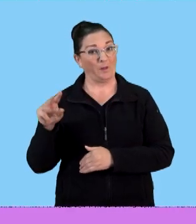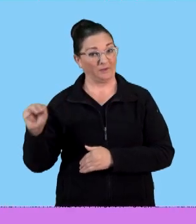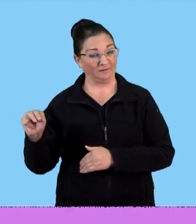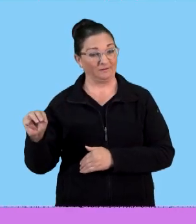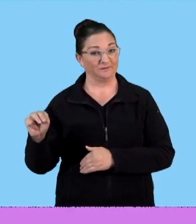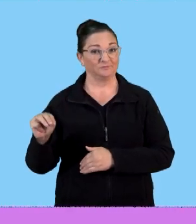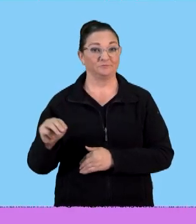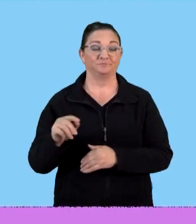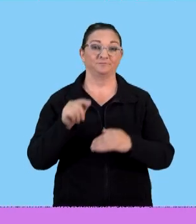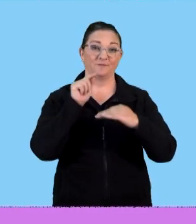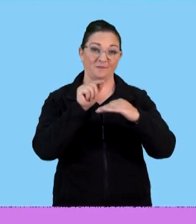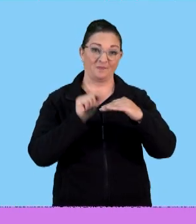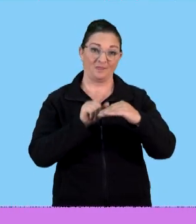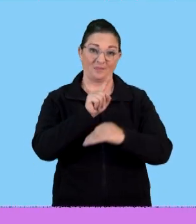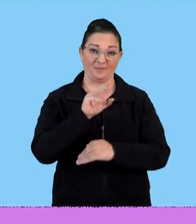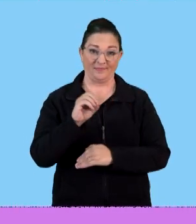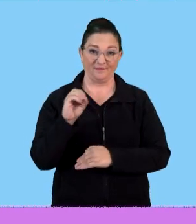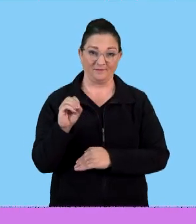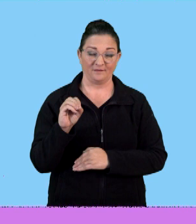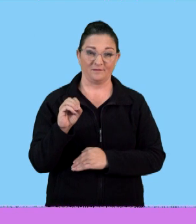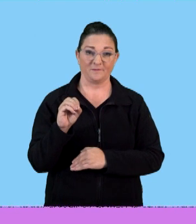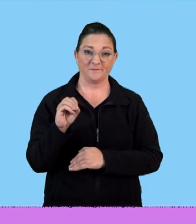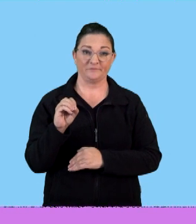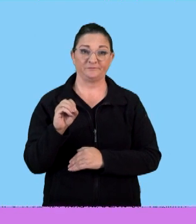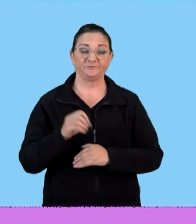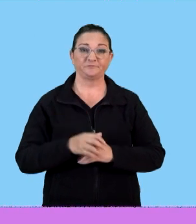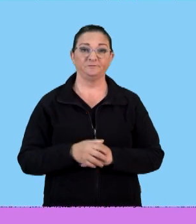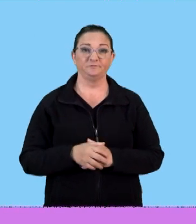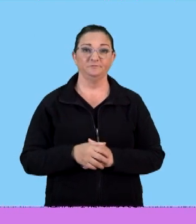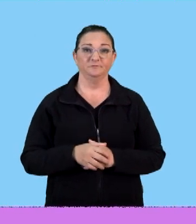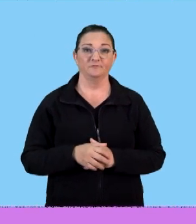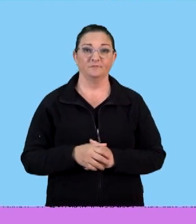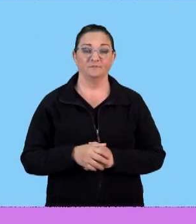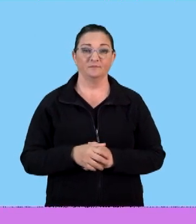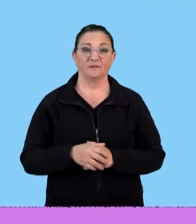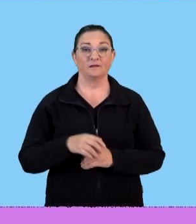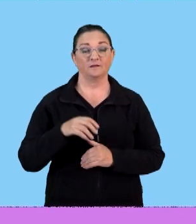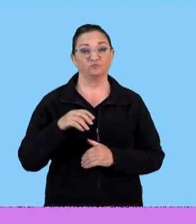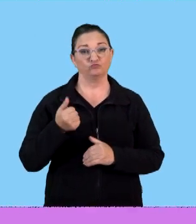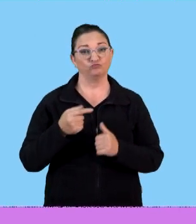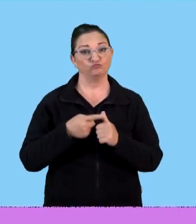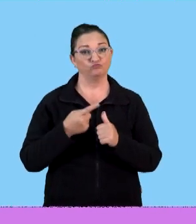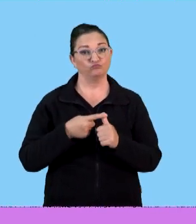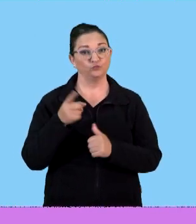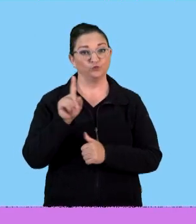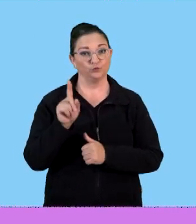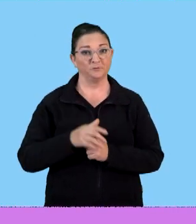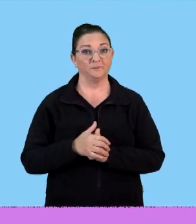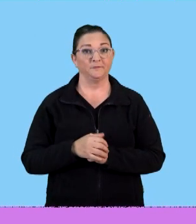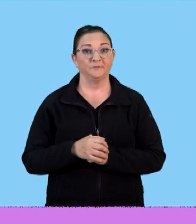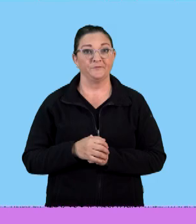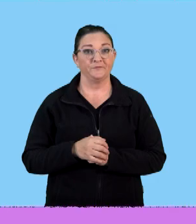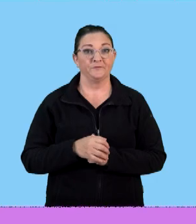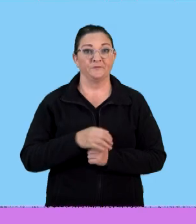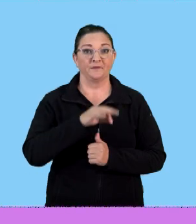by 100. Okay, so 3,150 divided by 100. So that will give me an